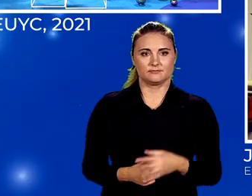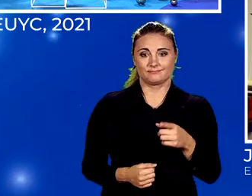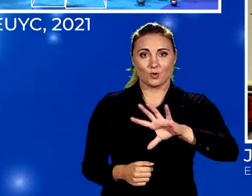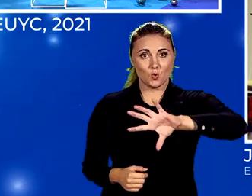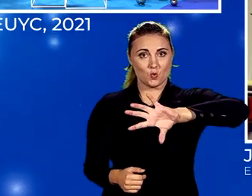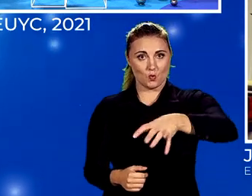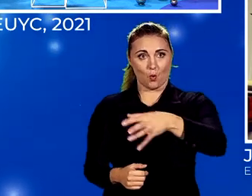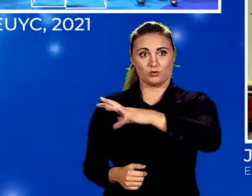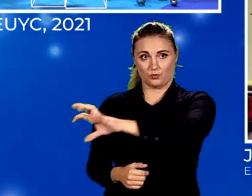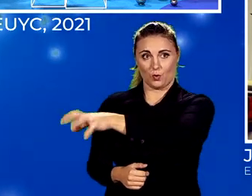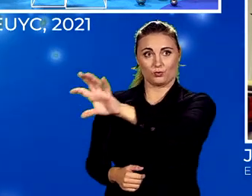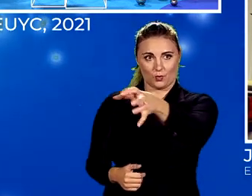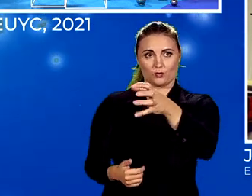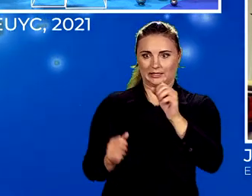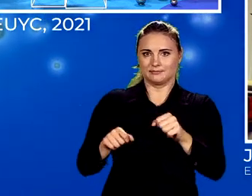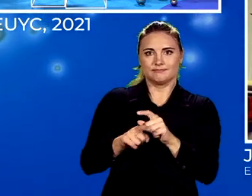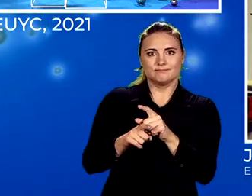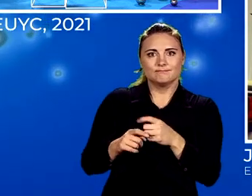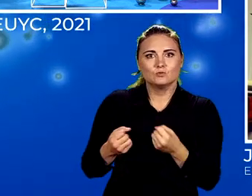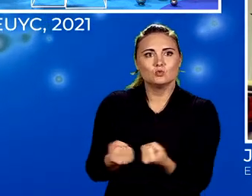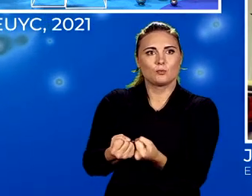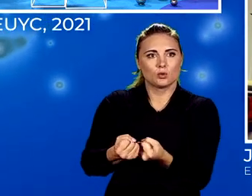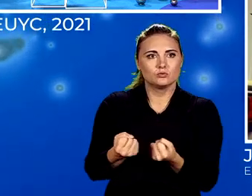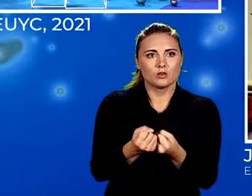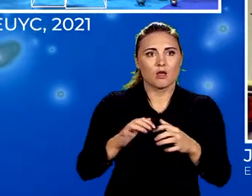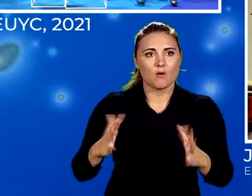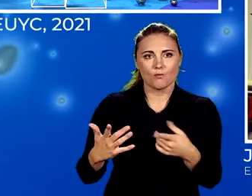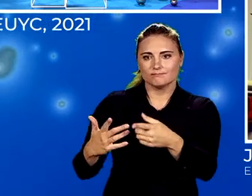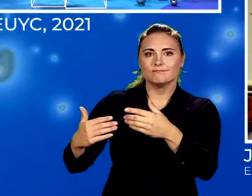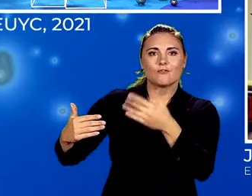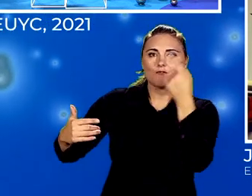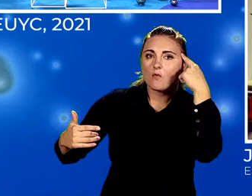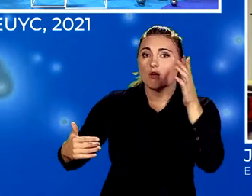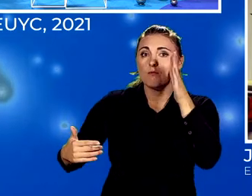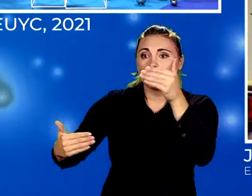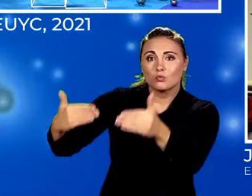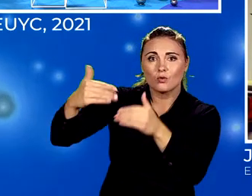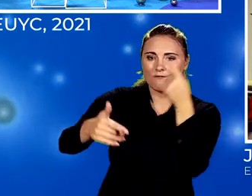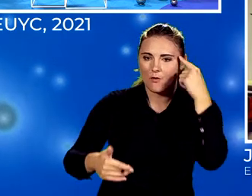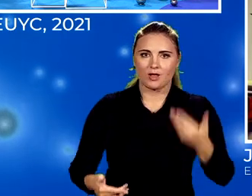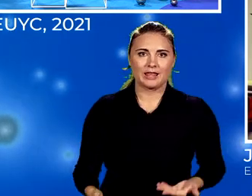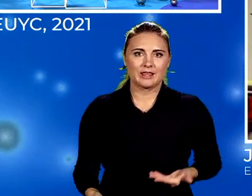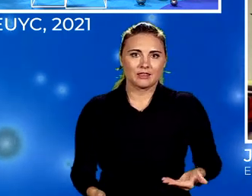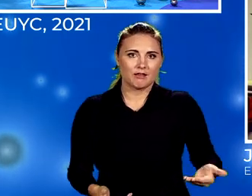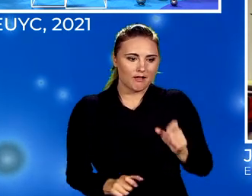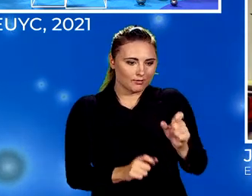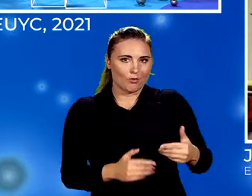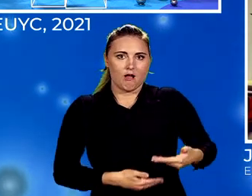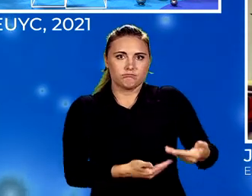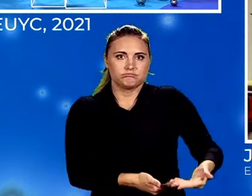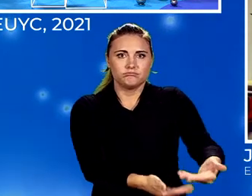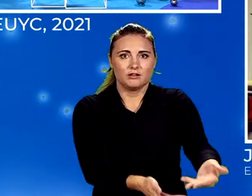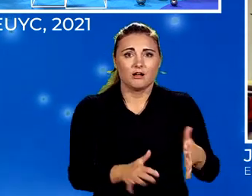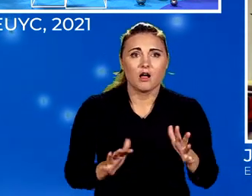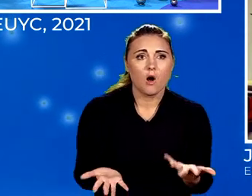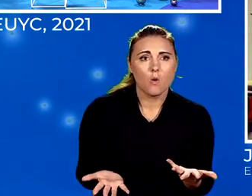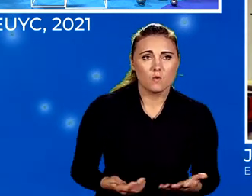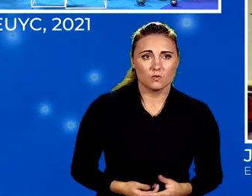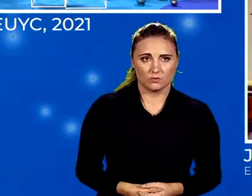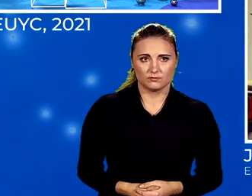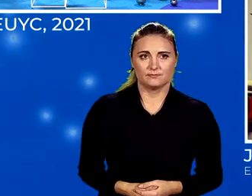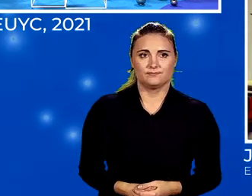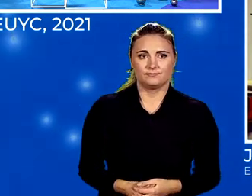level, but also a Next Generation EU, which is, you hear in the name, it's a very forward-thinking thing. They are